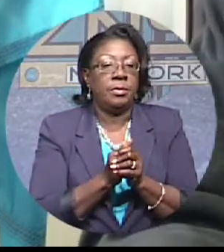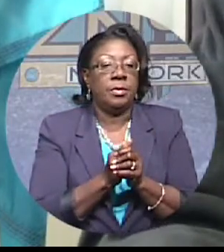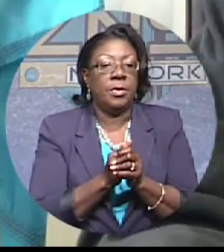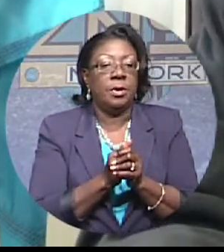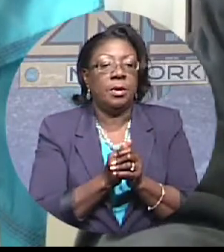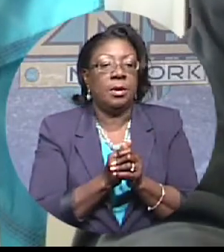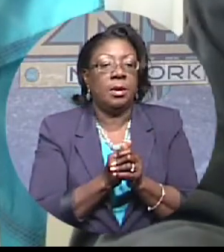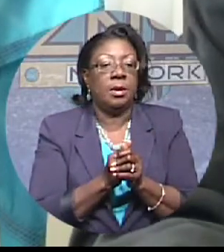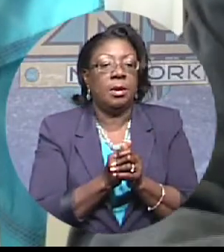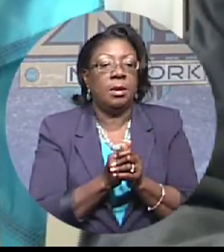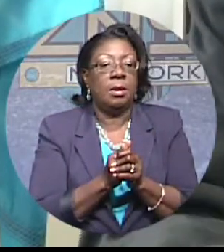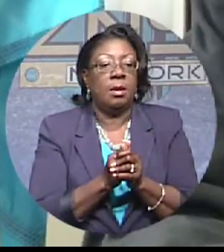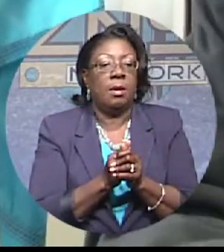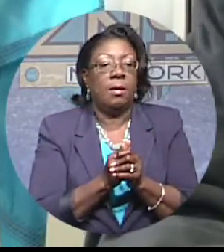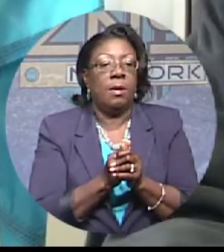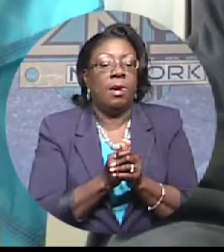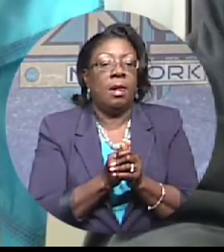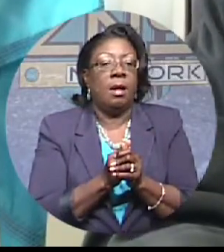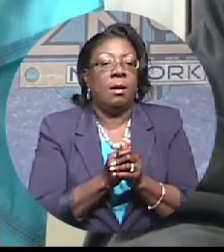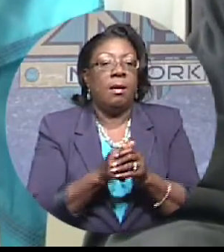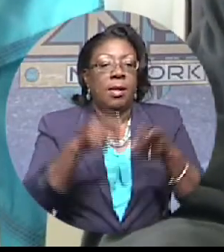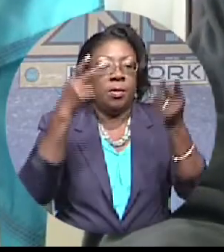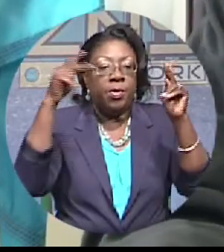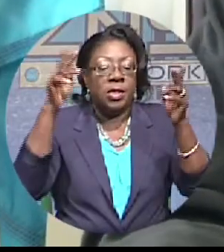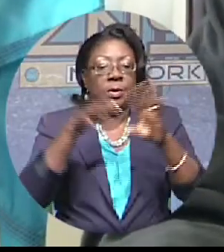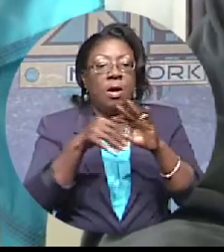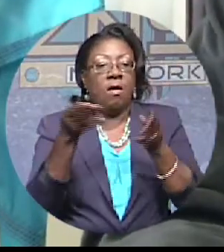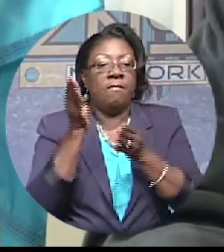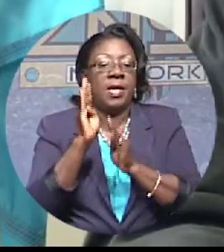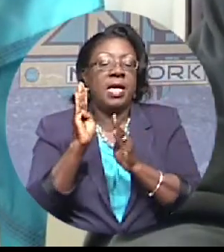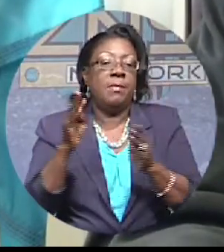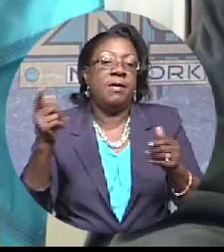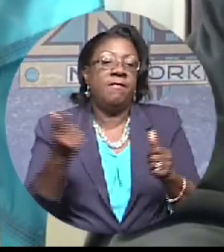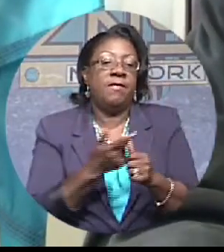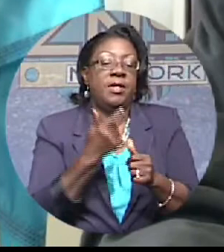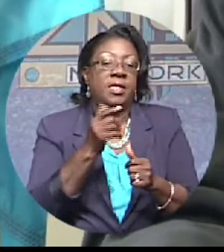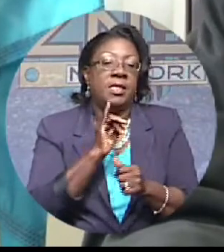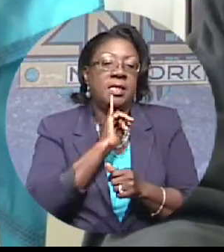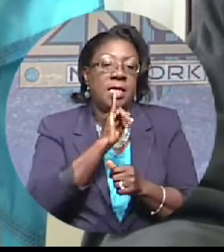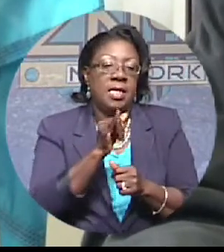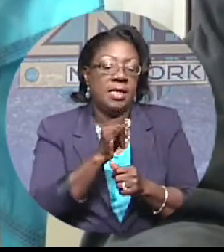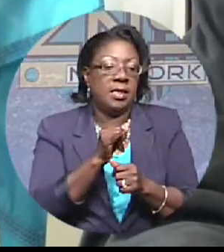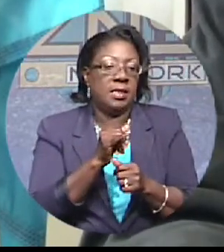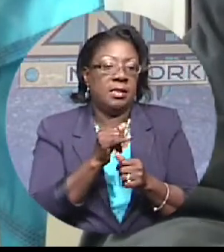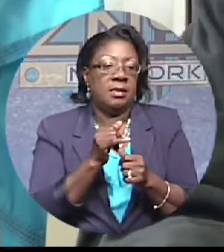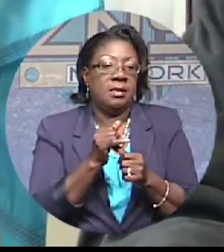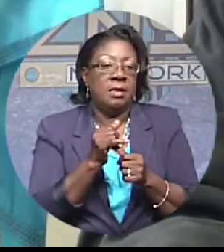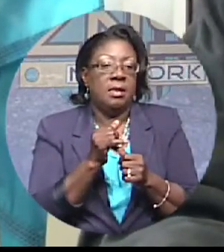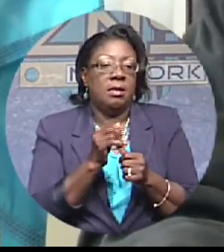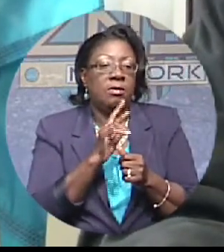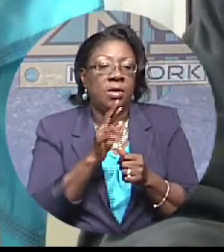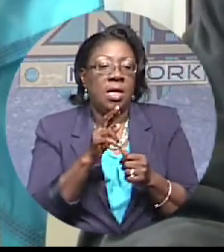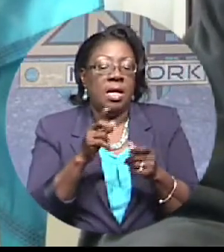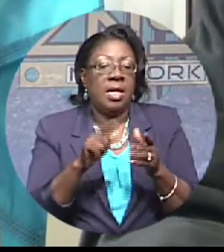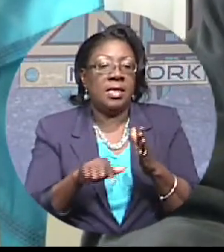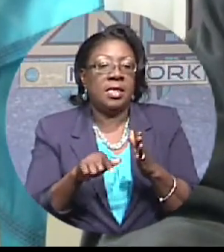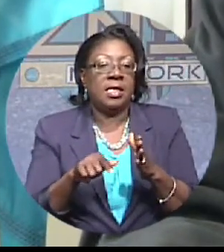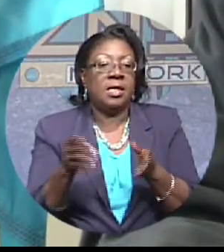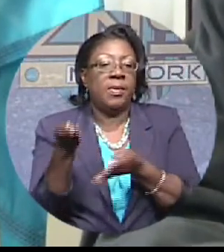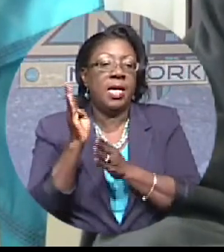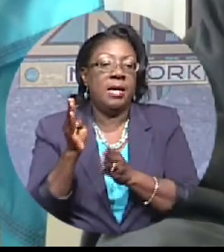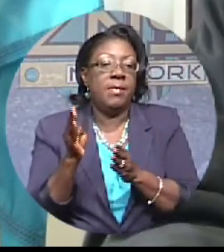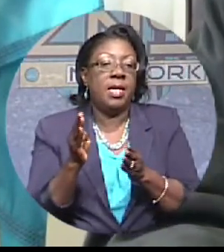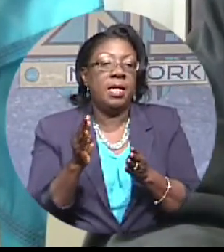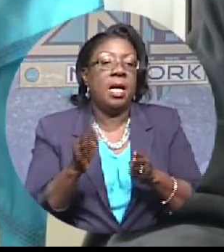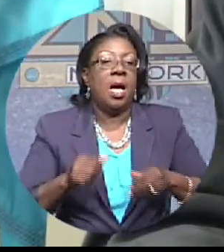I mean to do. Mm-hmm. The principle of Bahamians first is unassailable. And it goes like this. Unless there's a Bahamian available